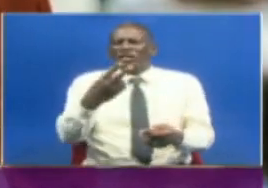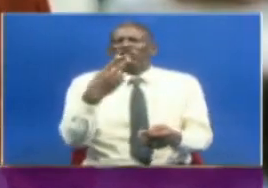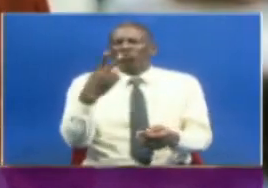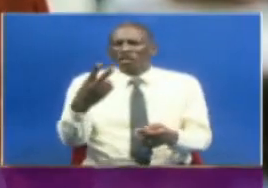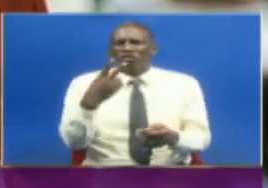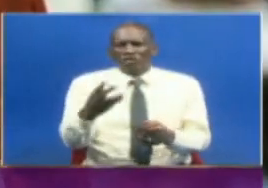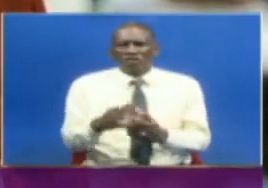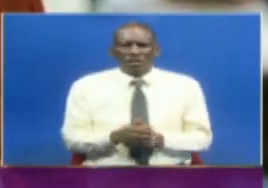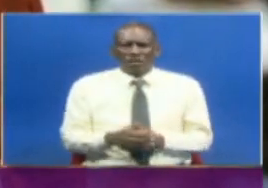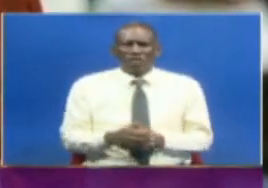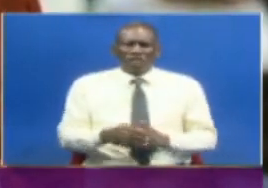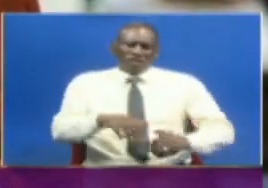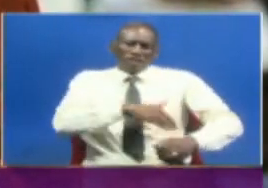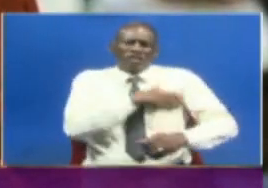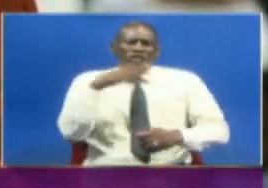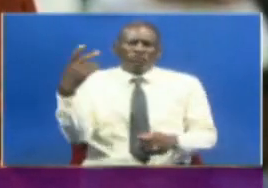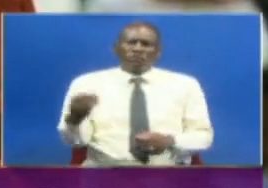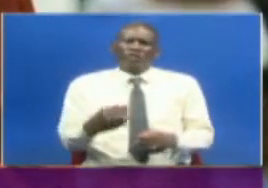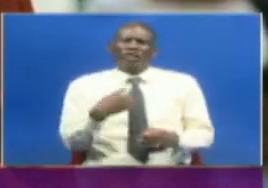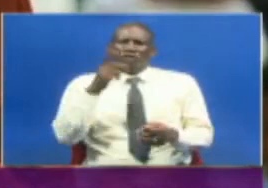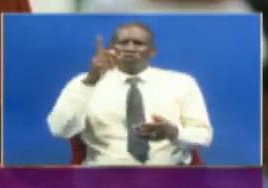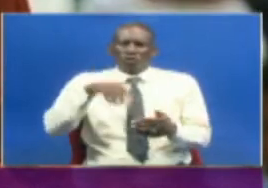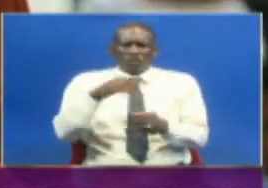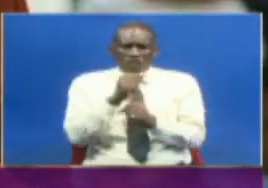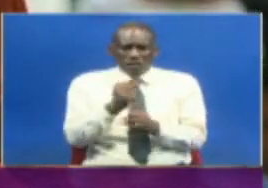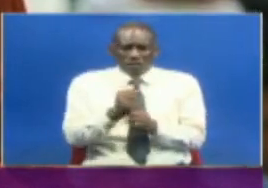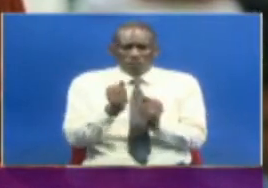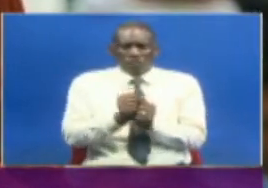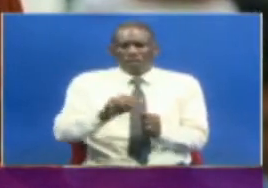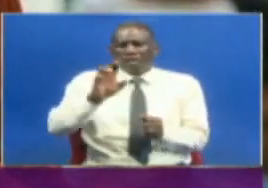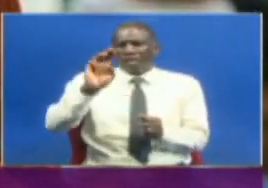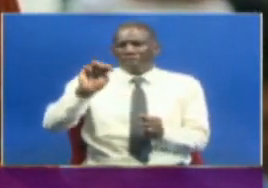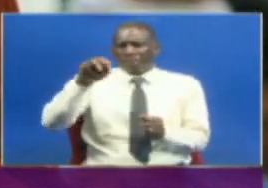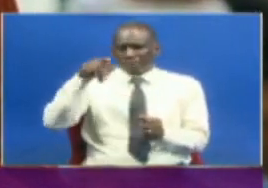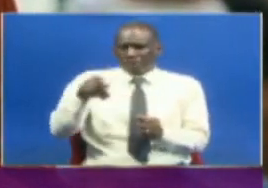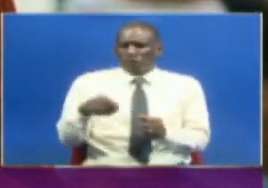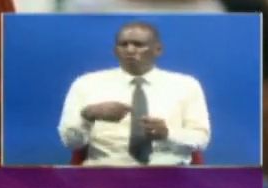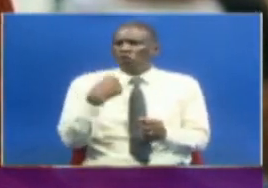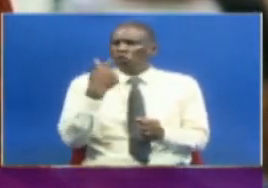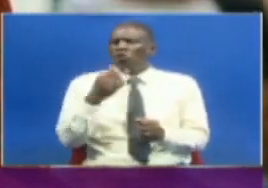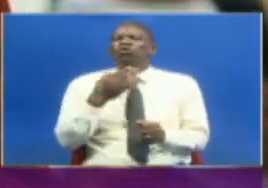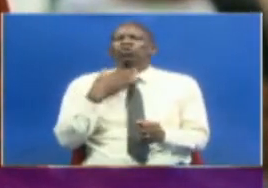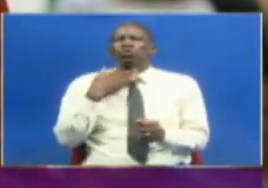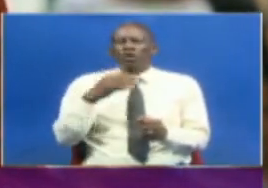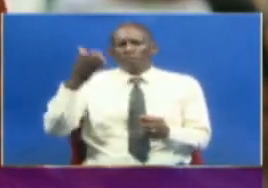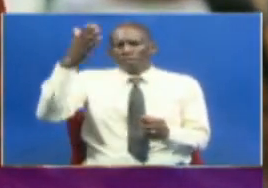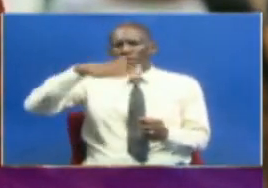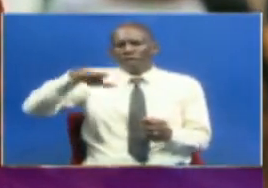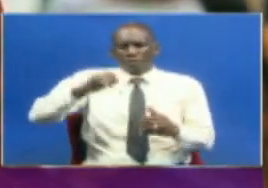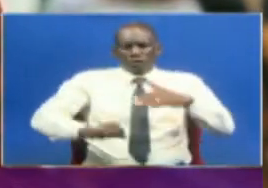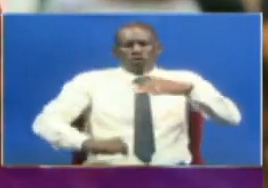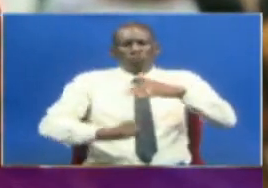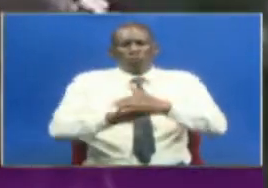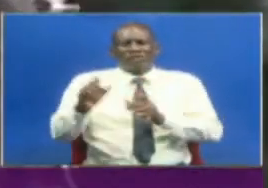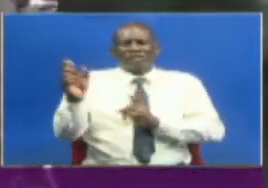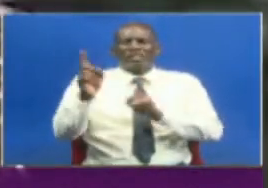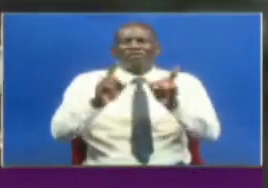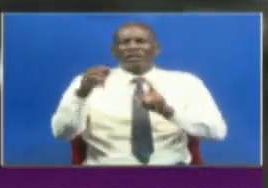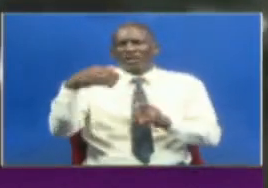And the chief whip revealed what he does with members of parliament who want parliament sponsored trips.